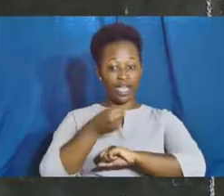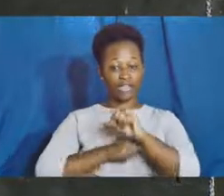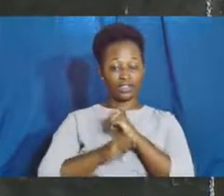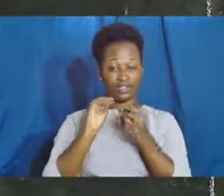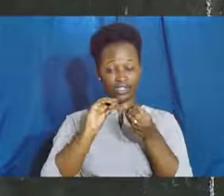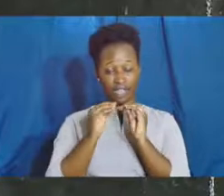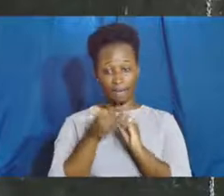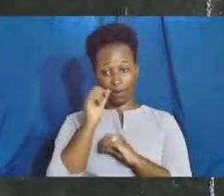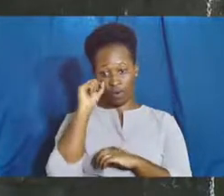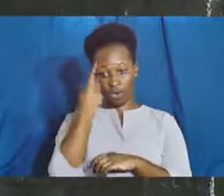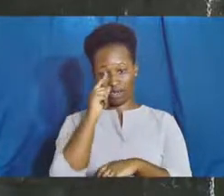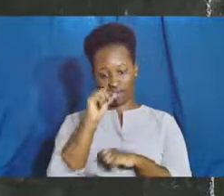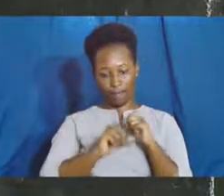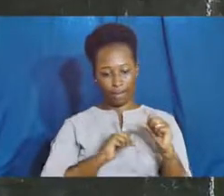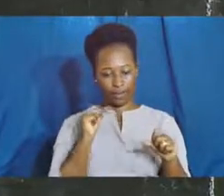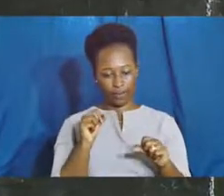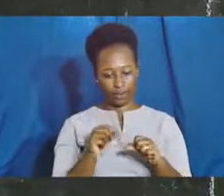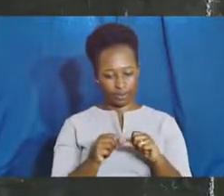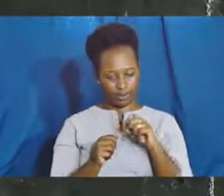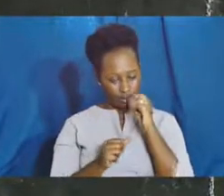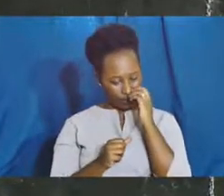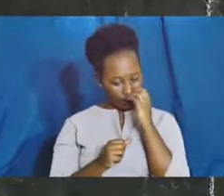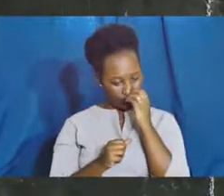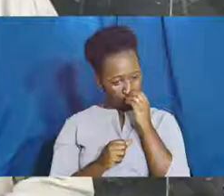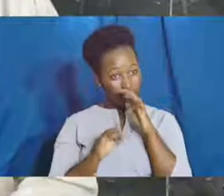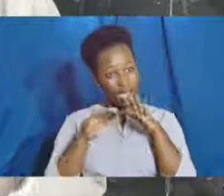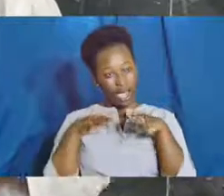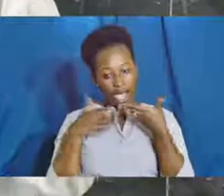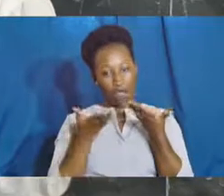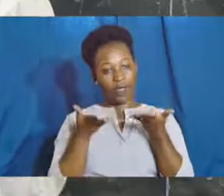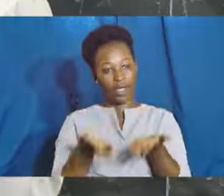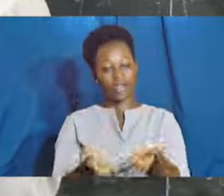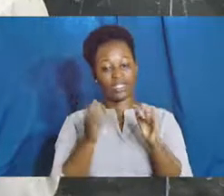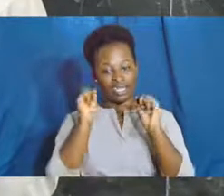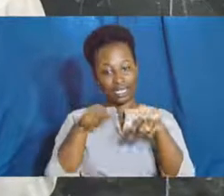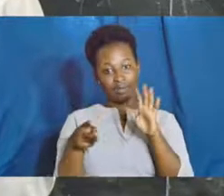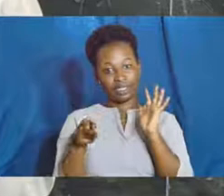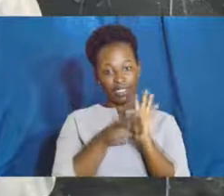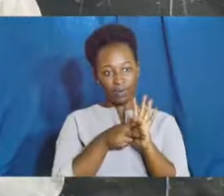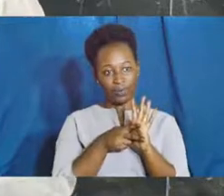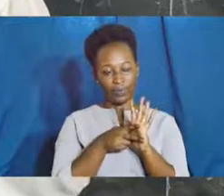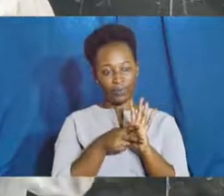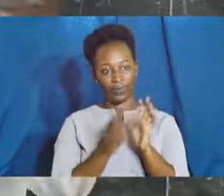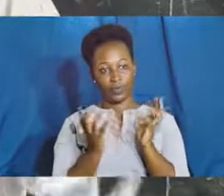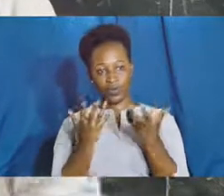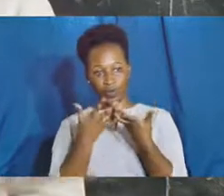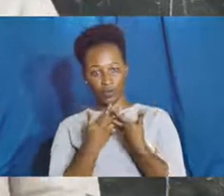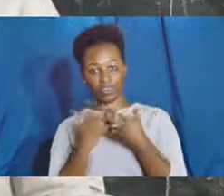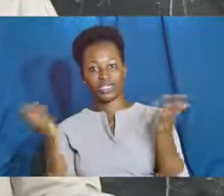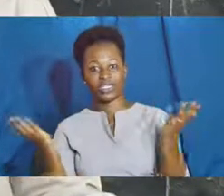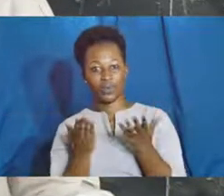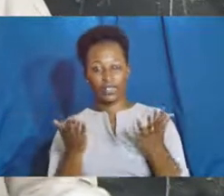one is about, again, to recall how current may now be equal according to whether it